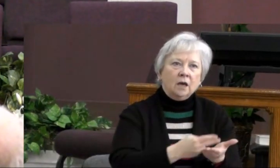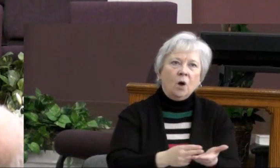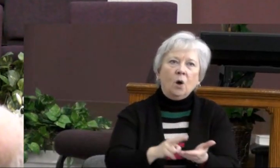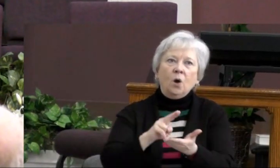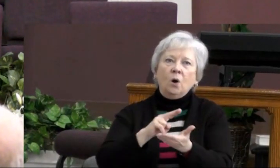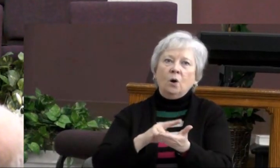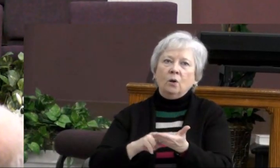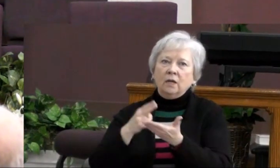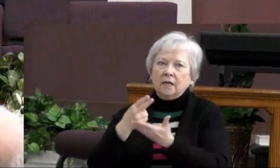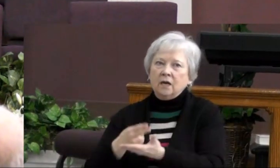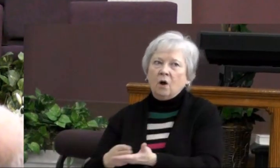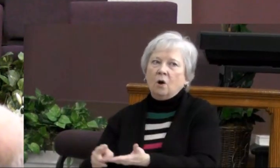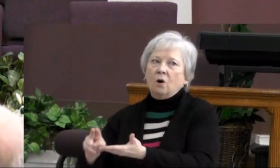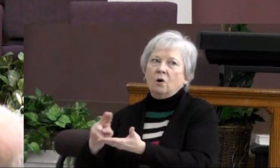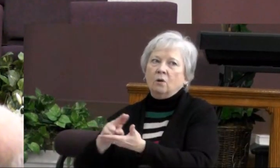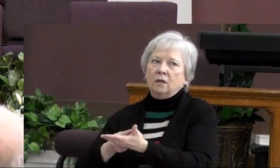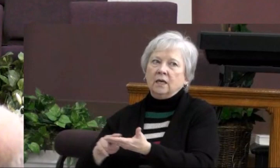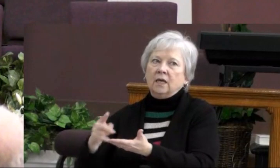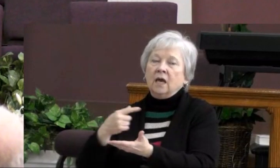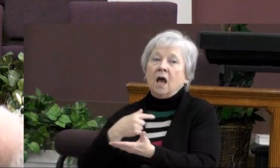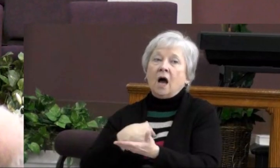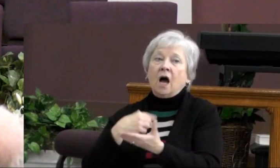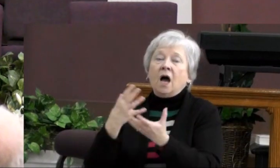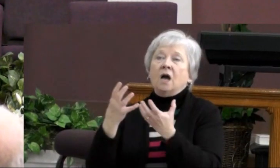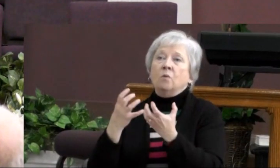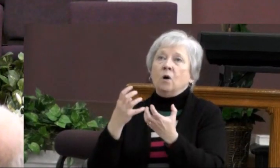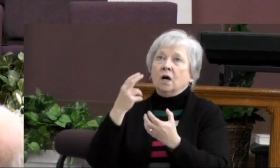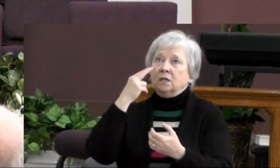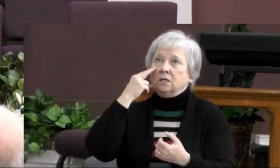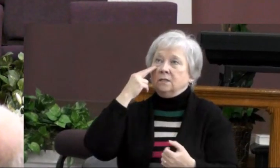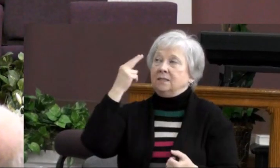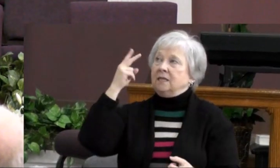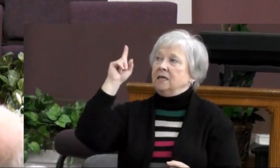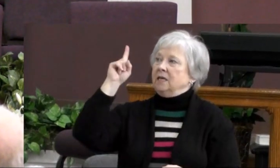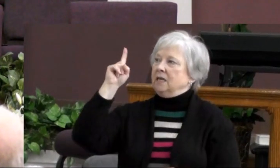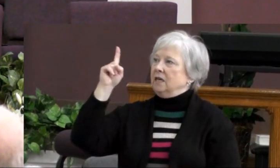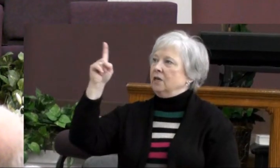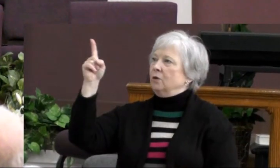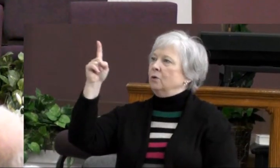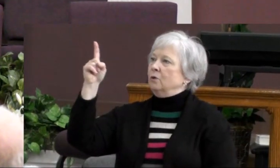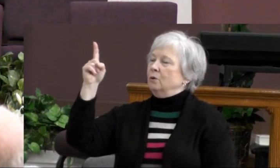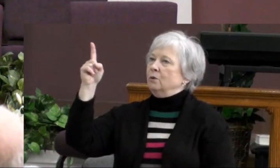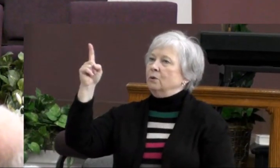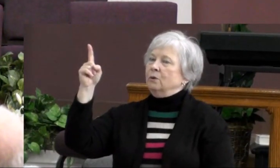Holy, holy, holy. I want to see